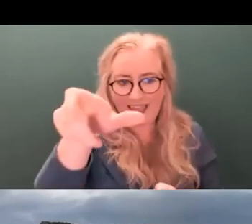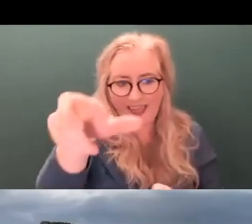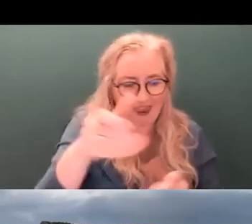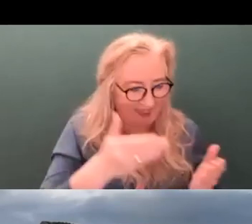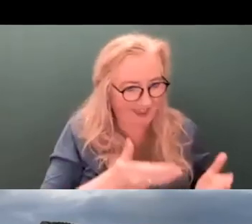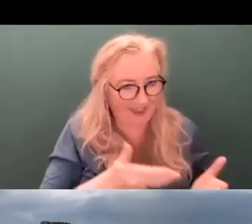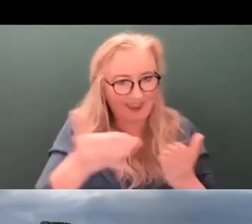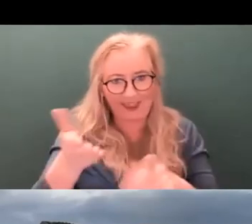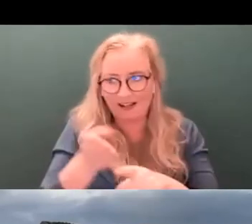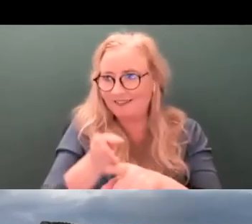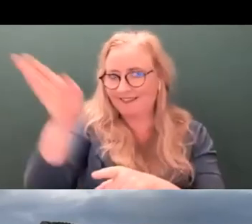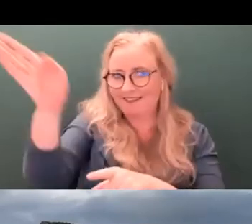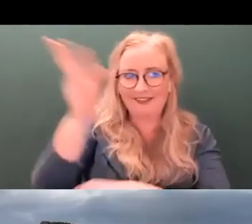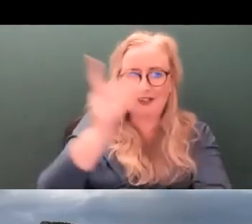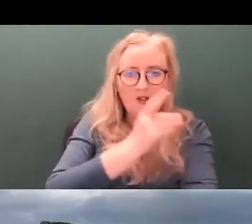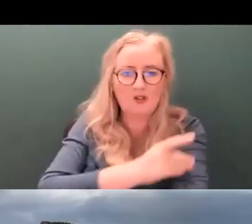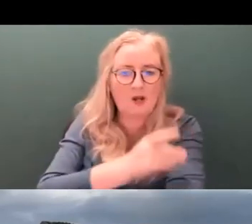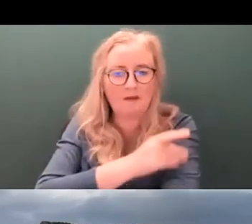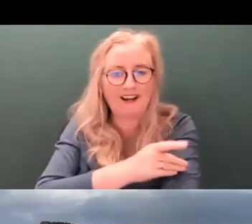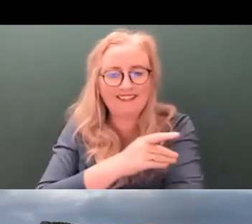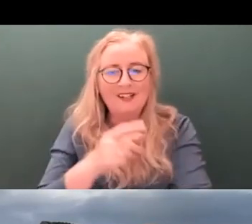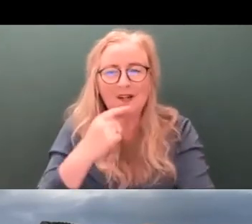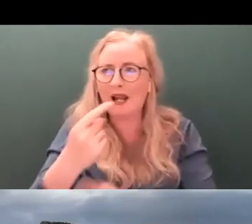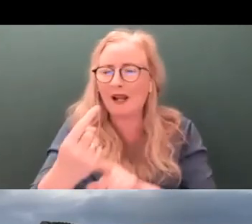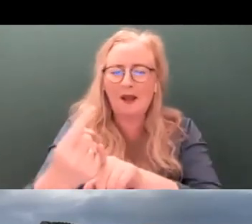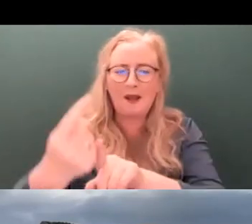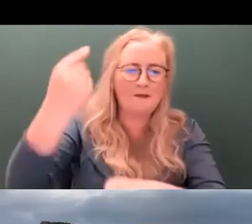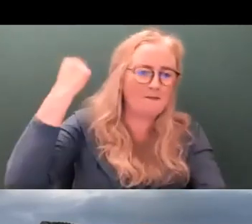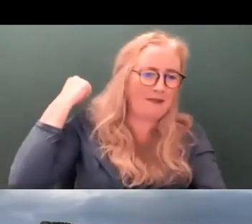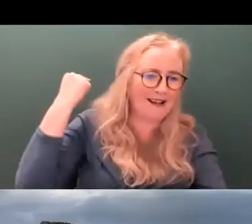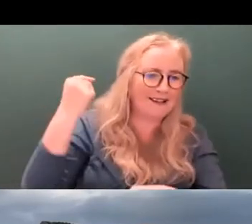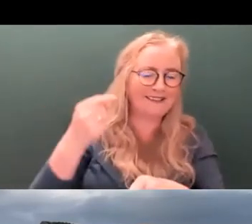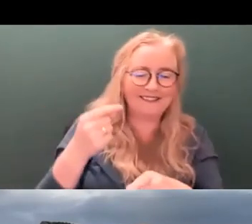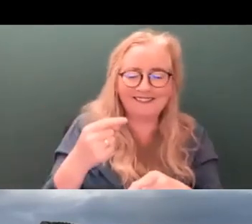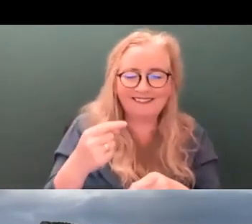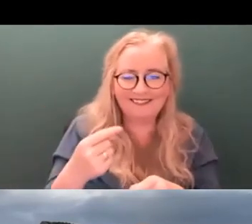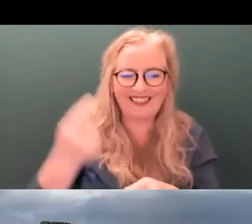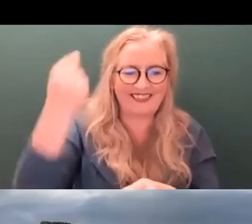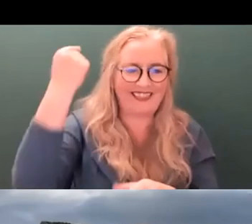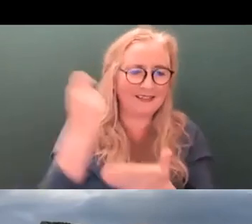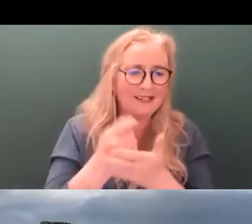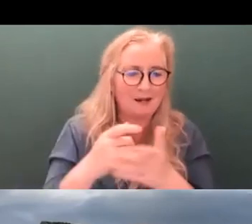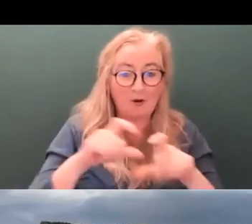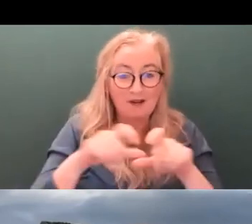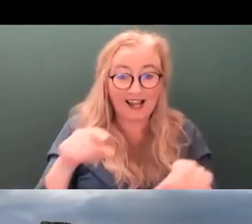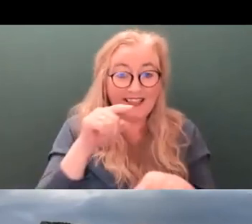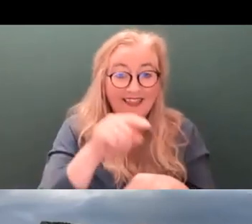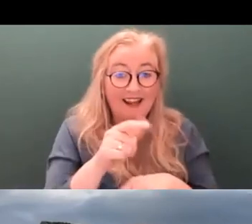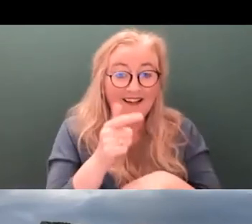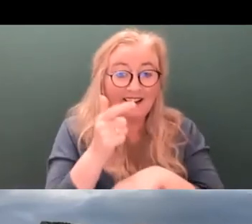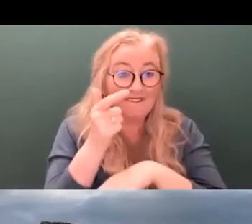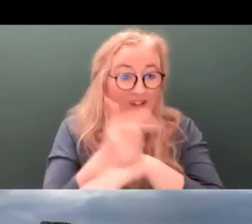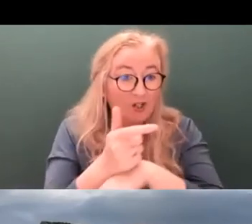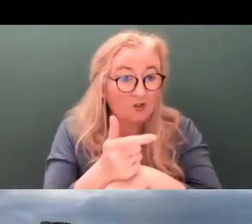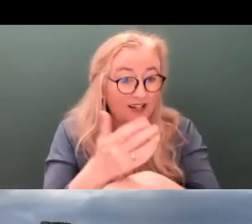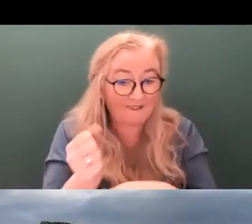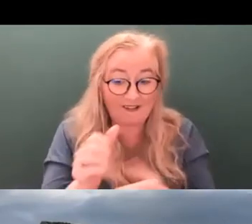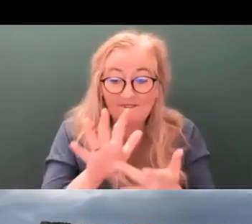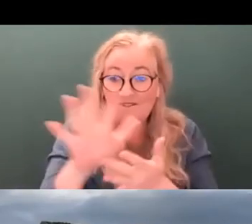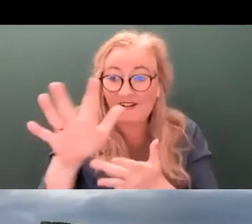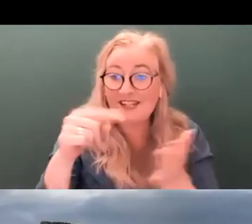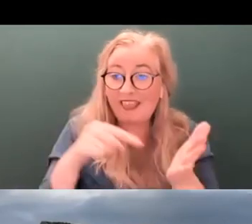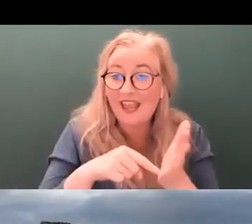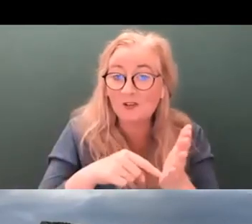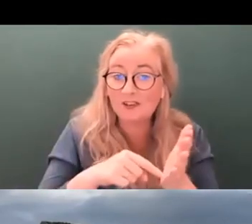Dublin in back when the actual brick trade was going. That video, I think has something like 15,000 views on Facebook.